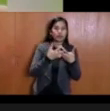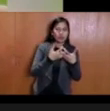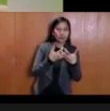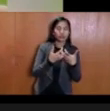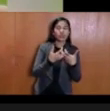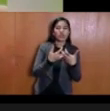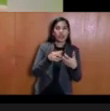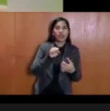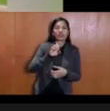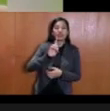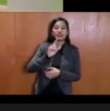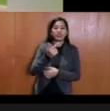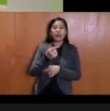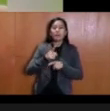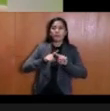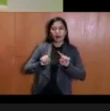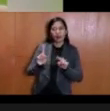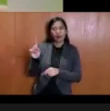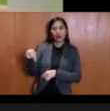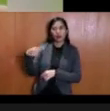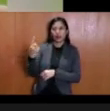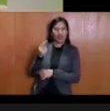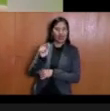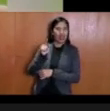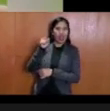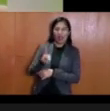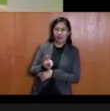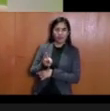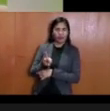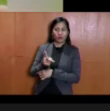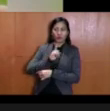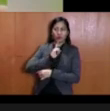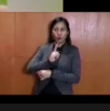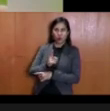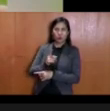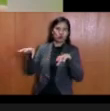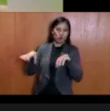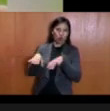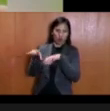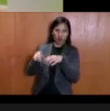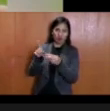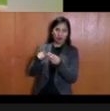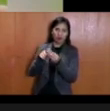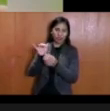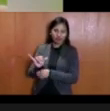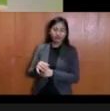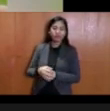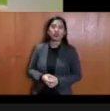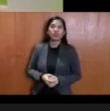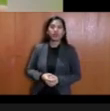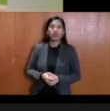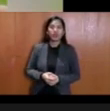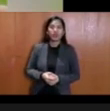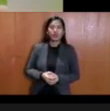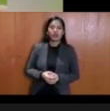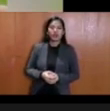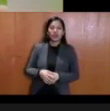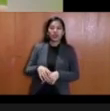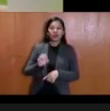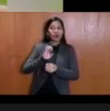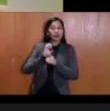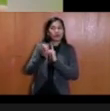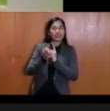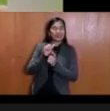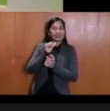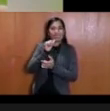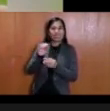them had actually done anything about it, right? So, and environment was a complete blind spot. When they